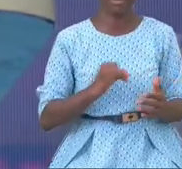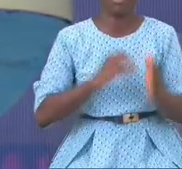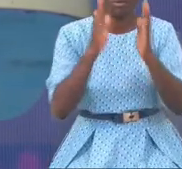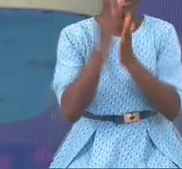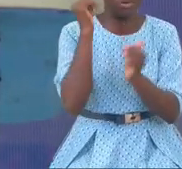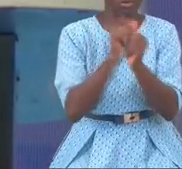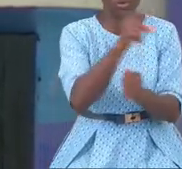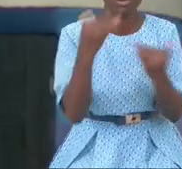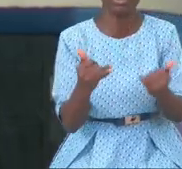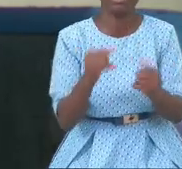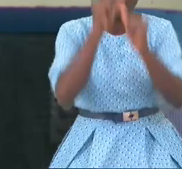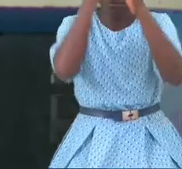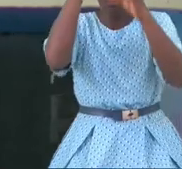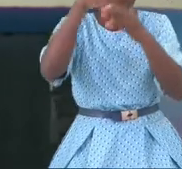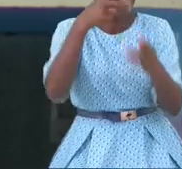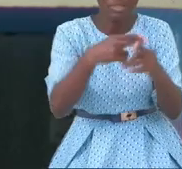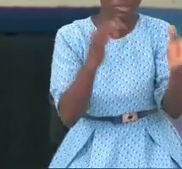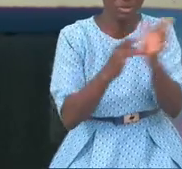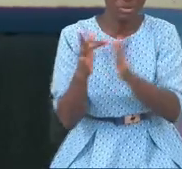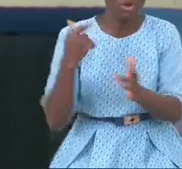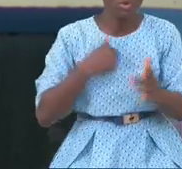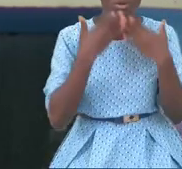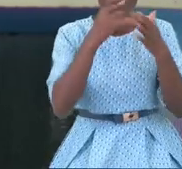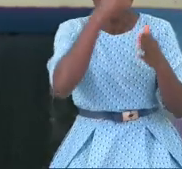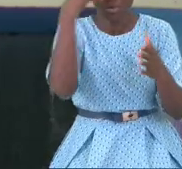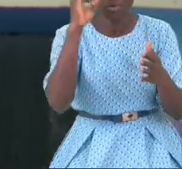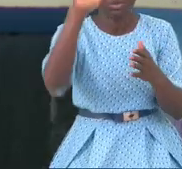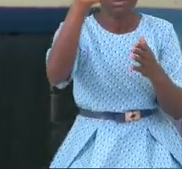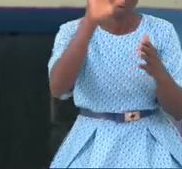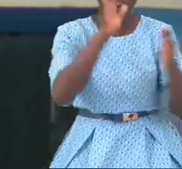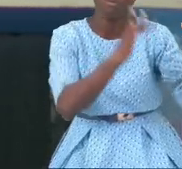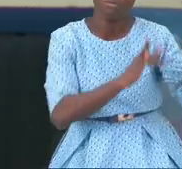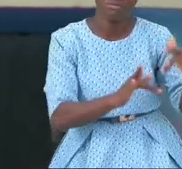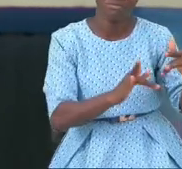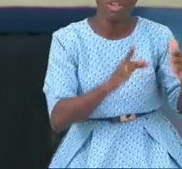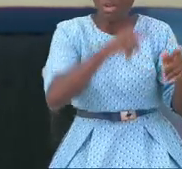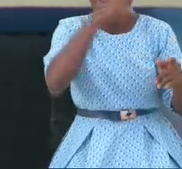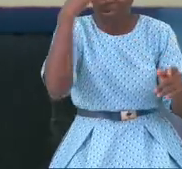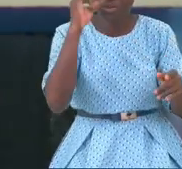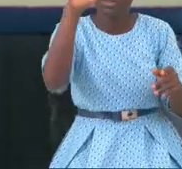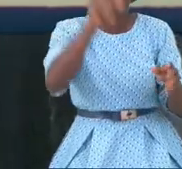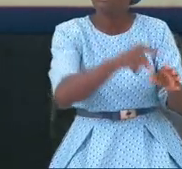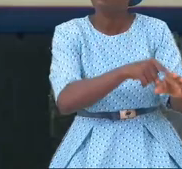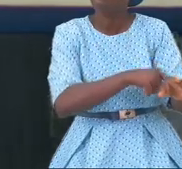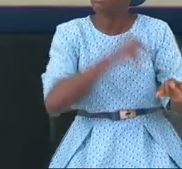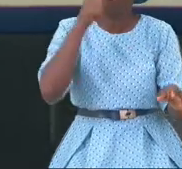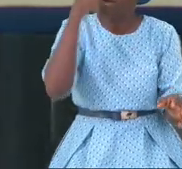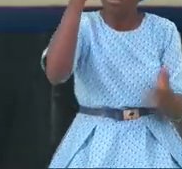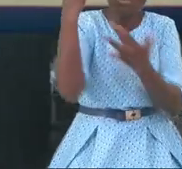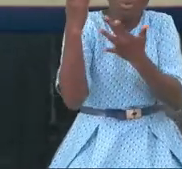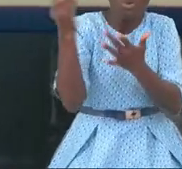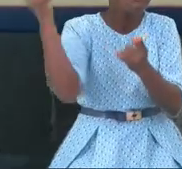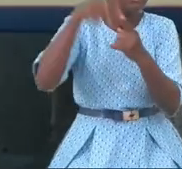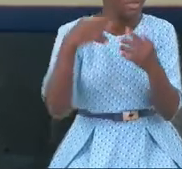this time, and you are now saying, whosoever shall call on the name of the Lord shall be saved. Lord,